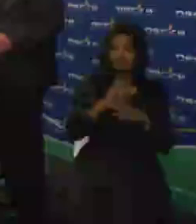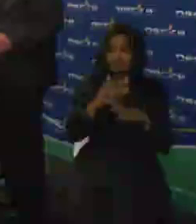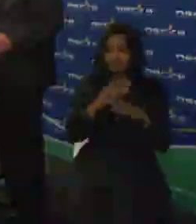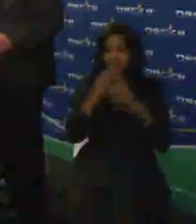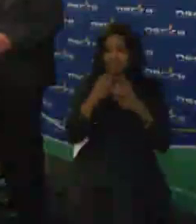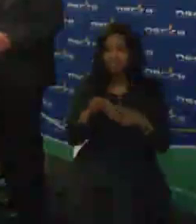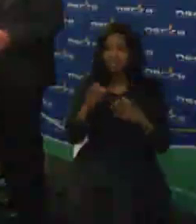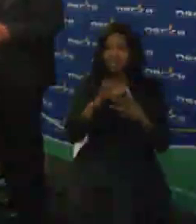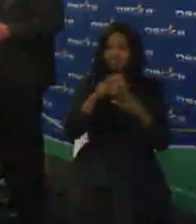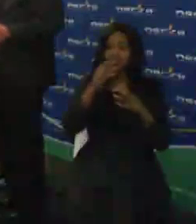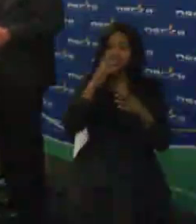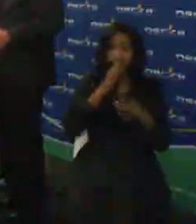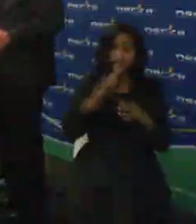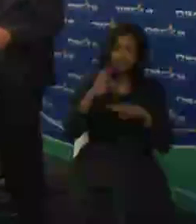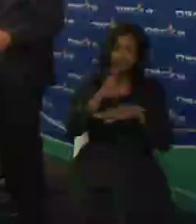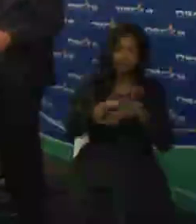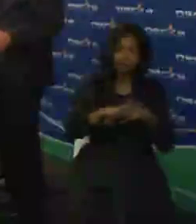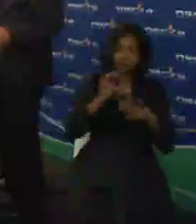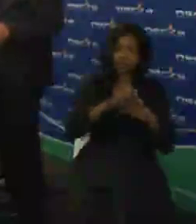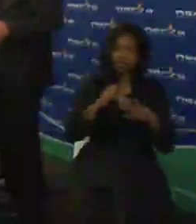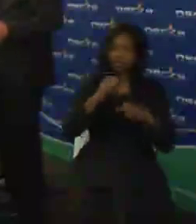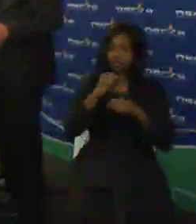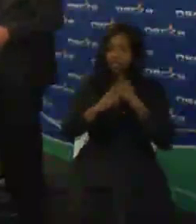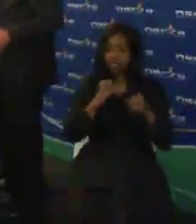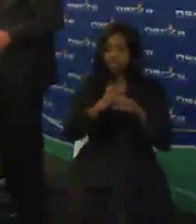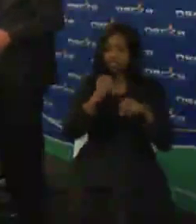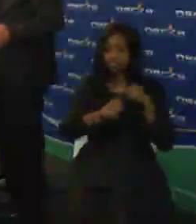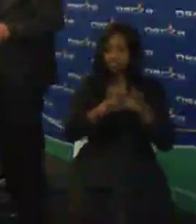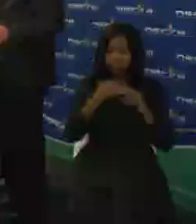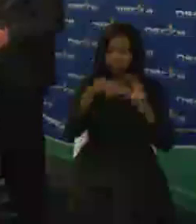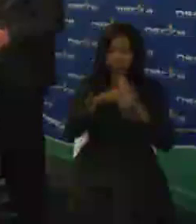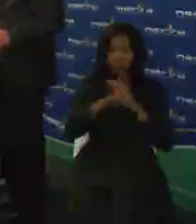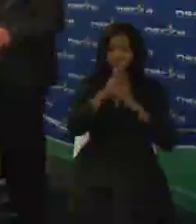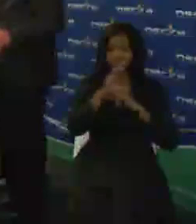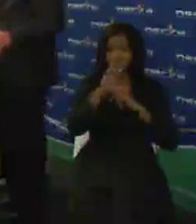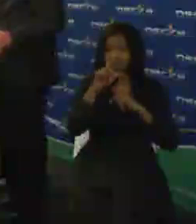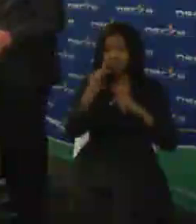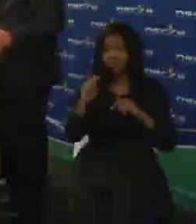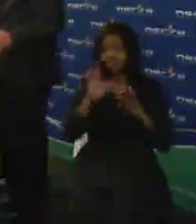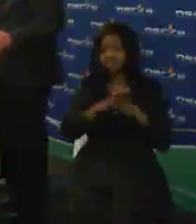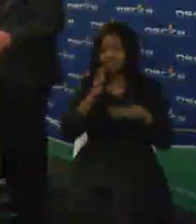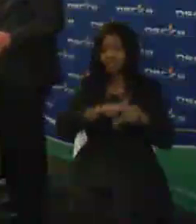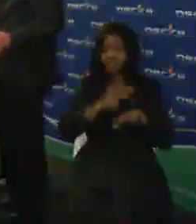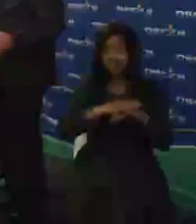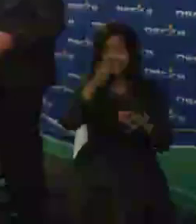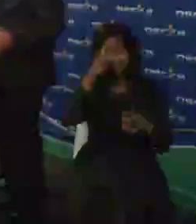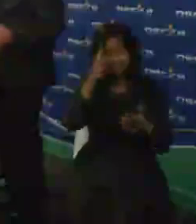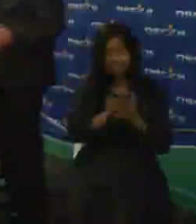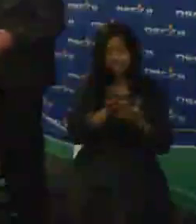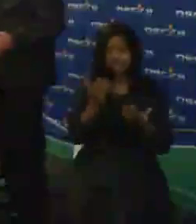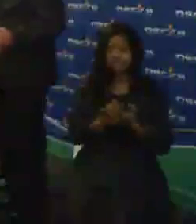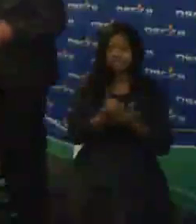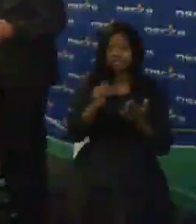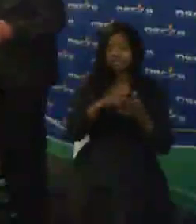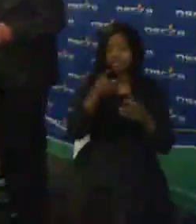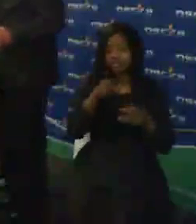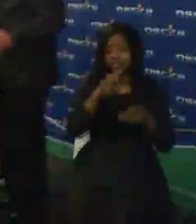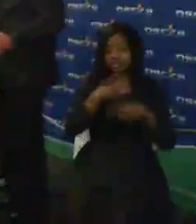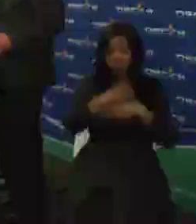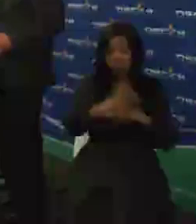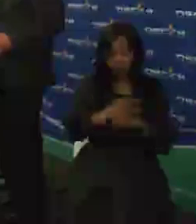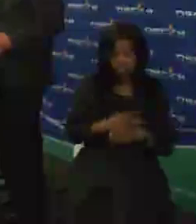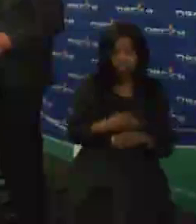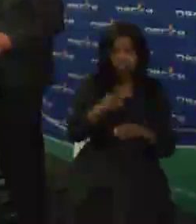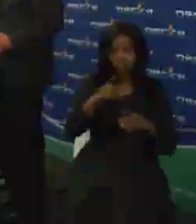aging fleet, and the root cause of that is the late decision to allow us to build more capacity, which created